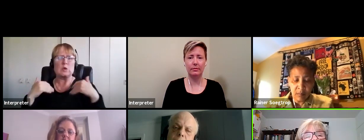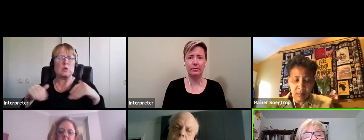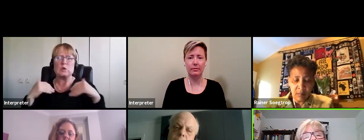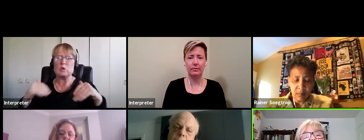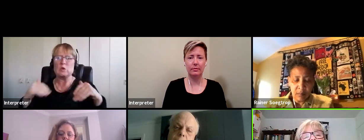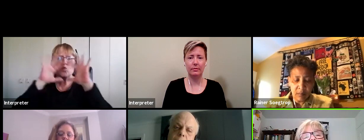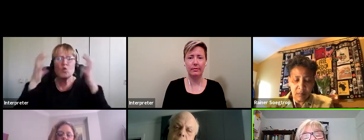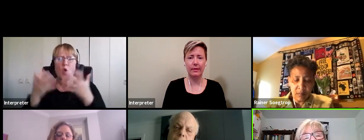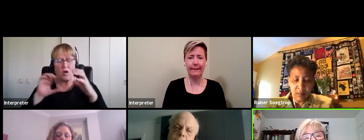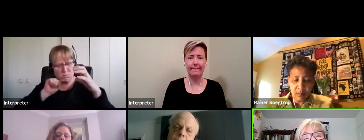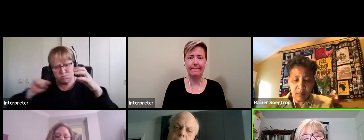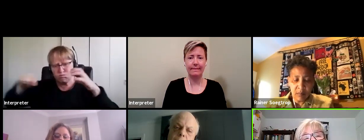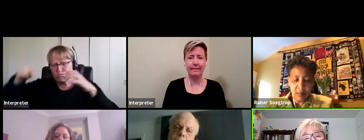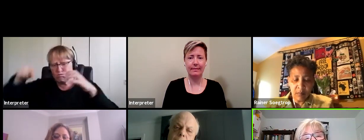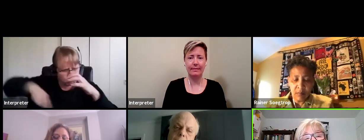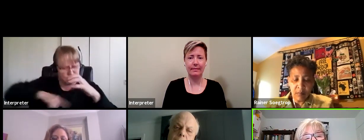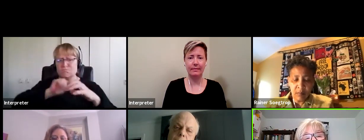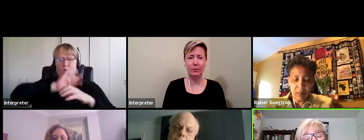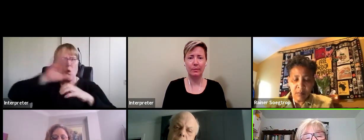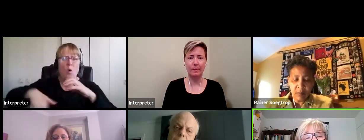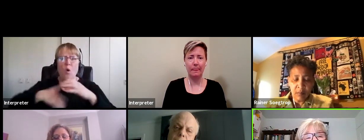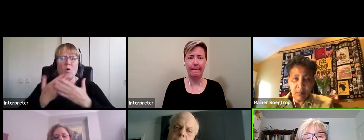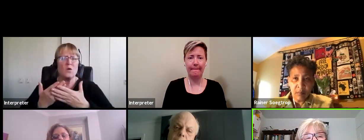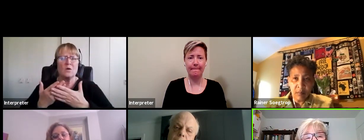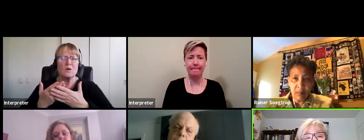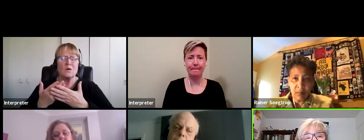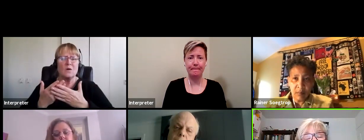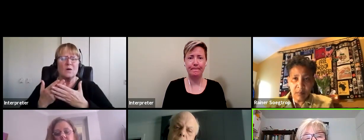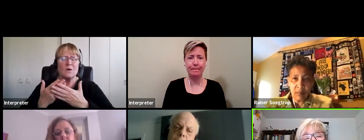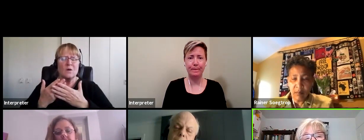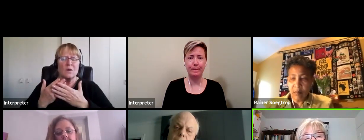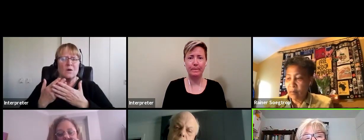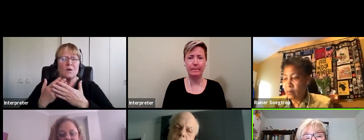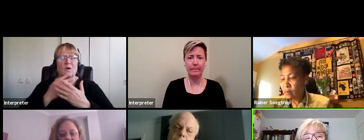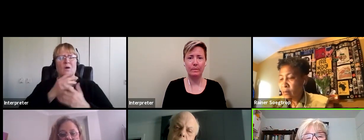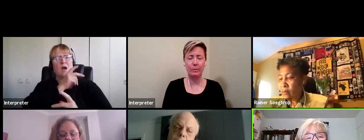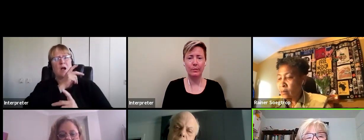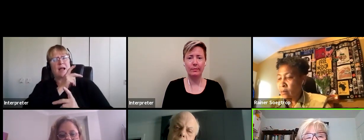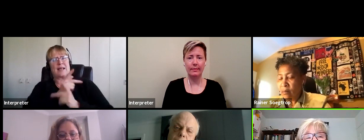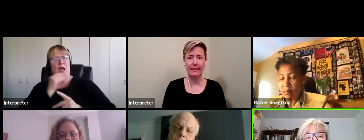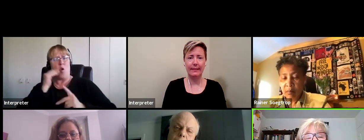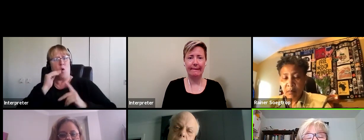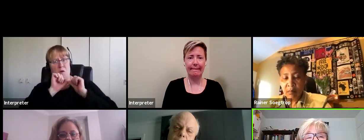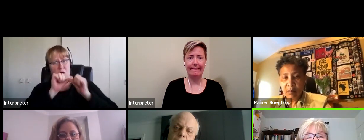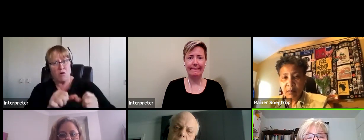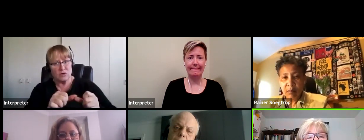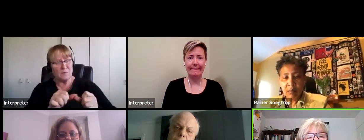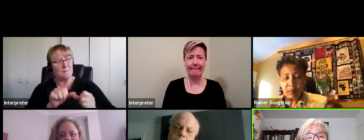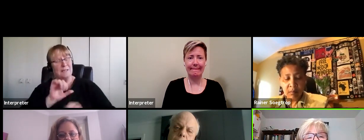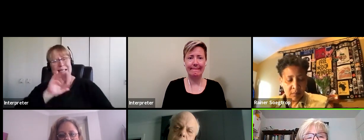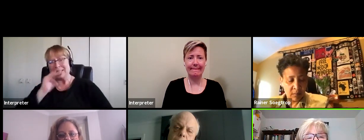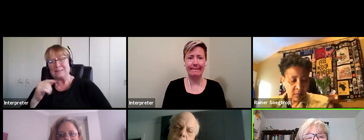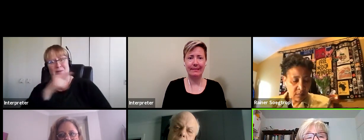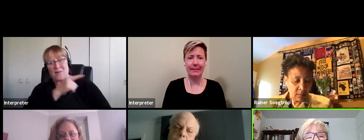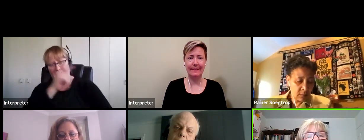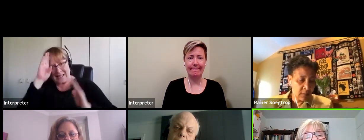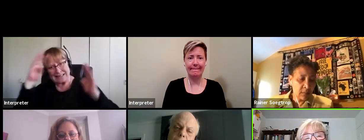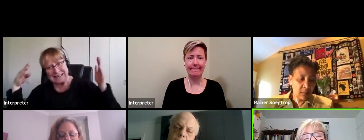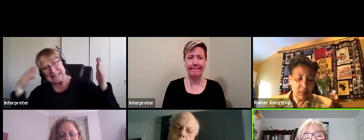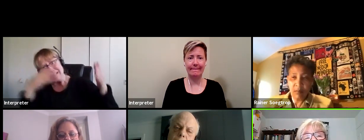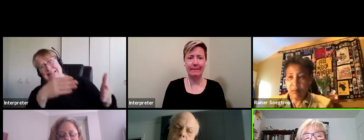world with long-term care homes. And I don't think that there's been a lot of attention